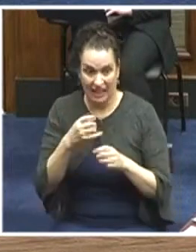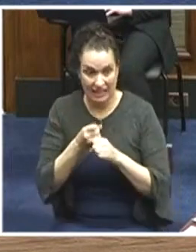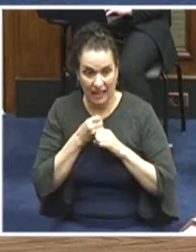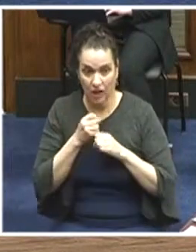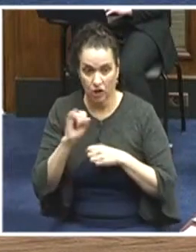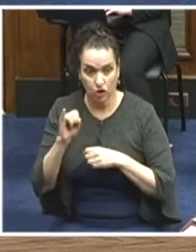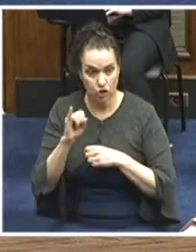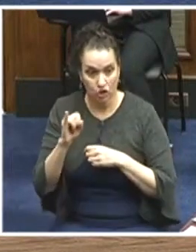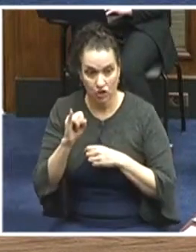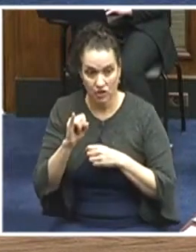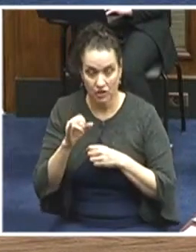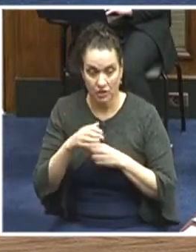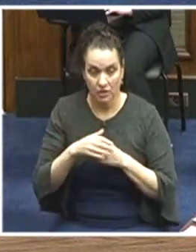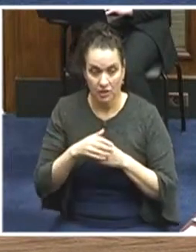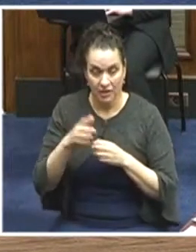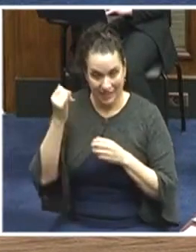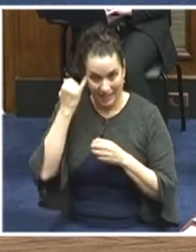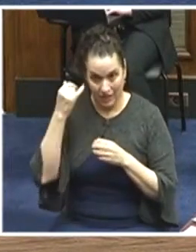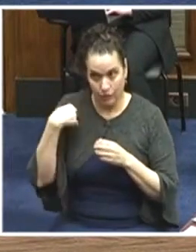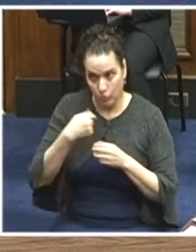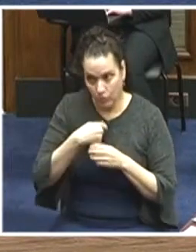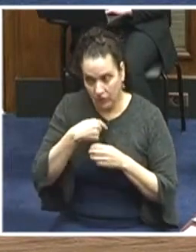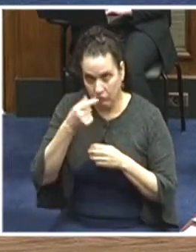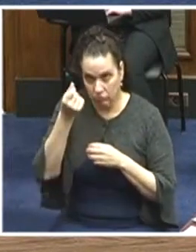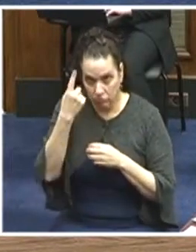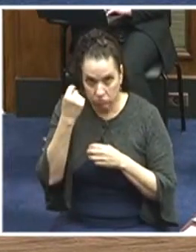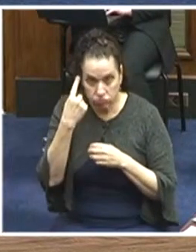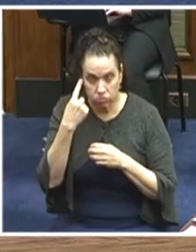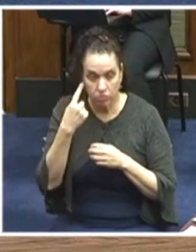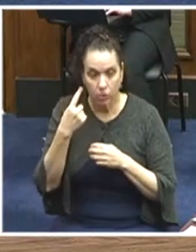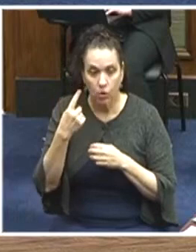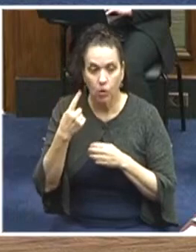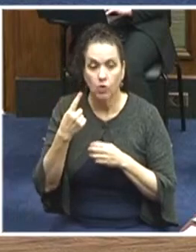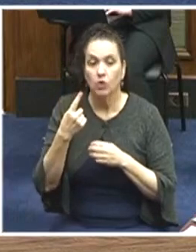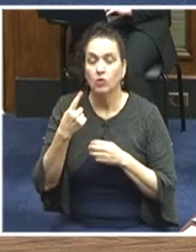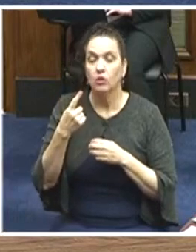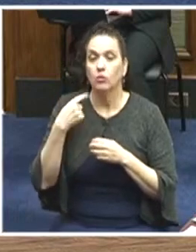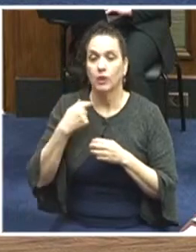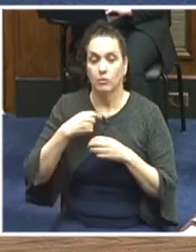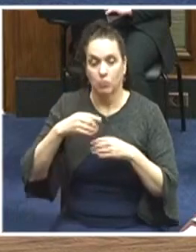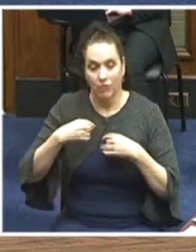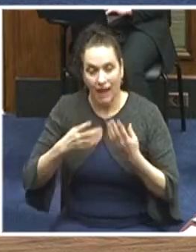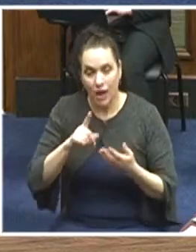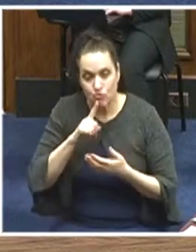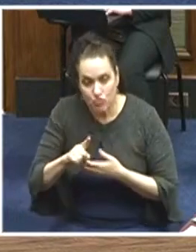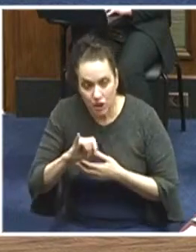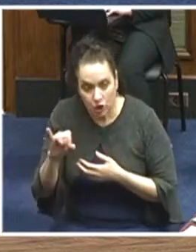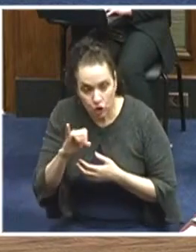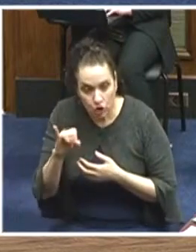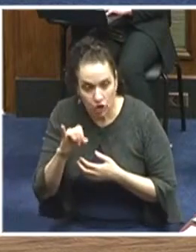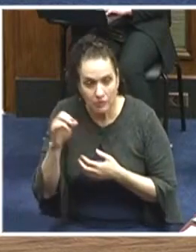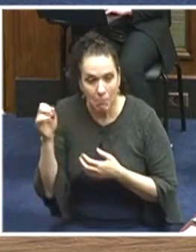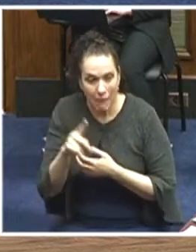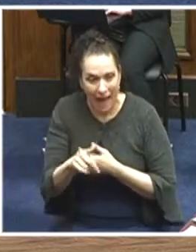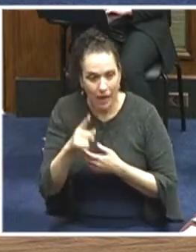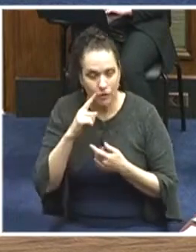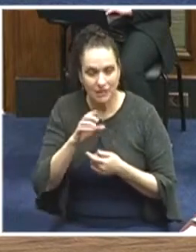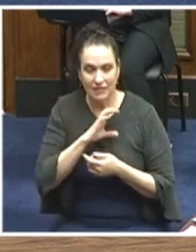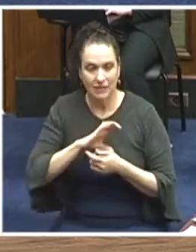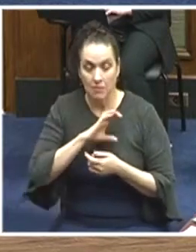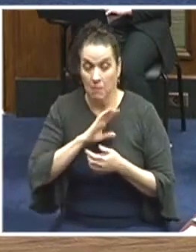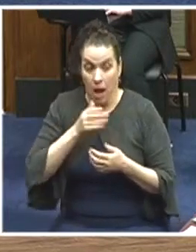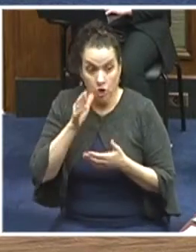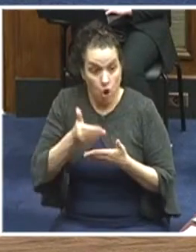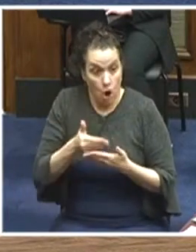come to our senses in this country and give back to the citizens real insurance, my daughter will never be able to have one, and here's the logic. You cannot